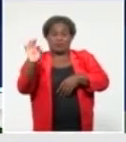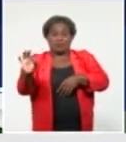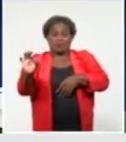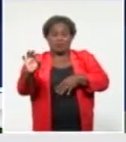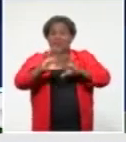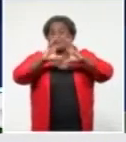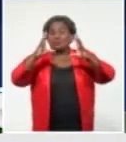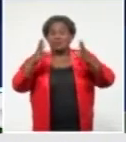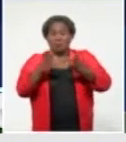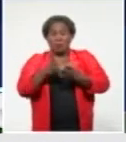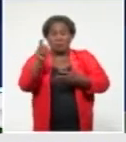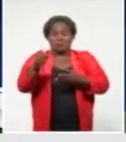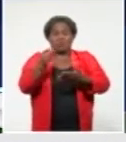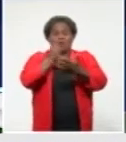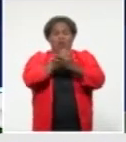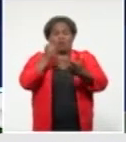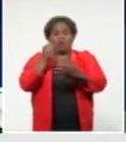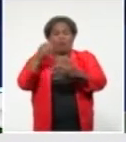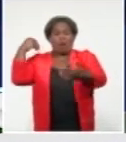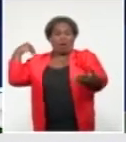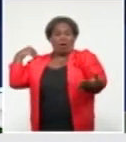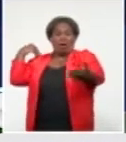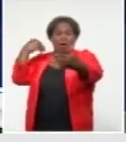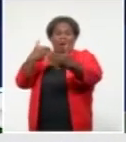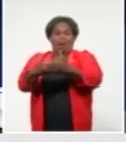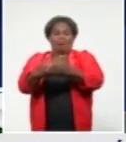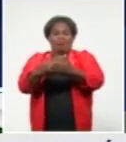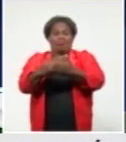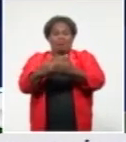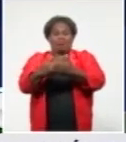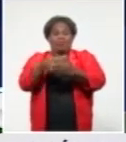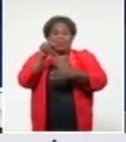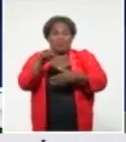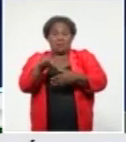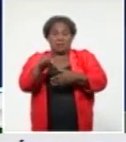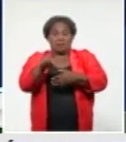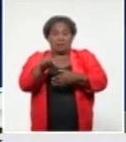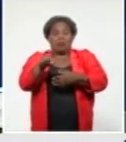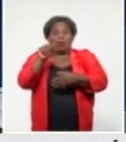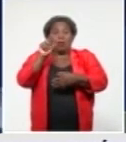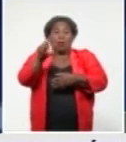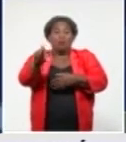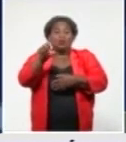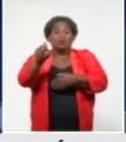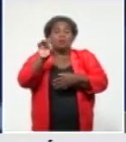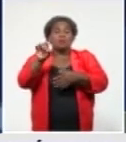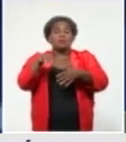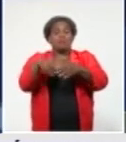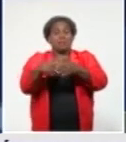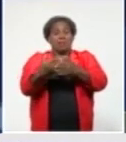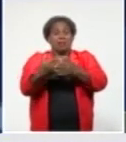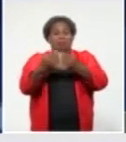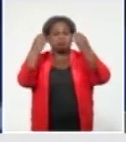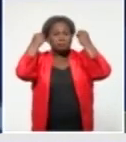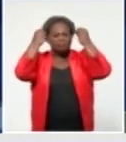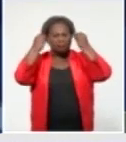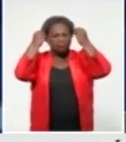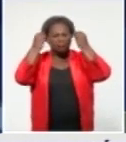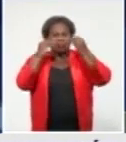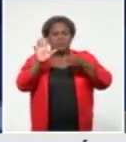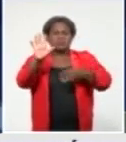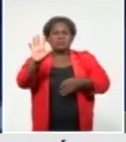cases in pediatric ages are currently discharged and present a clinically stable evolution. 36 of the